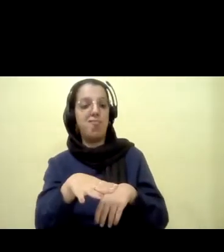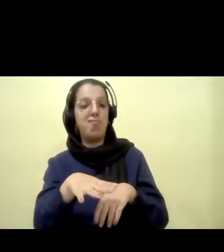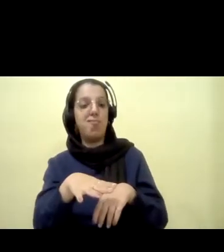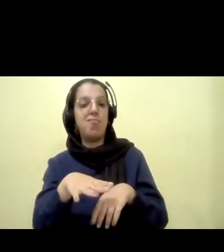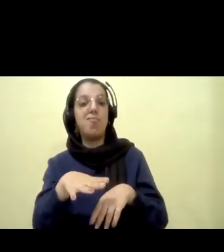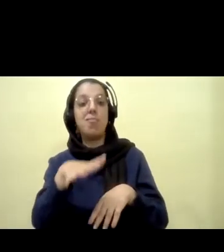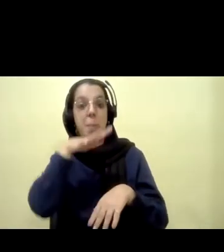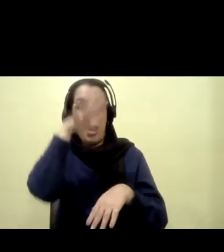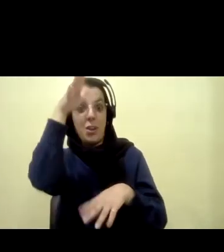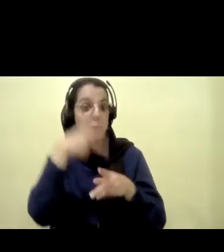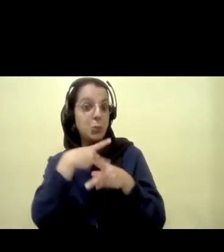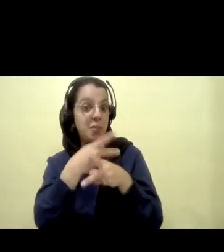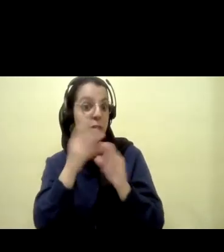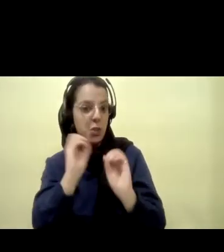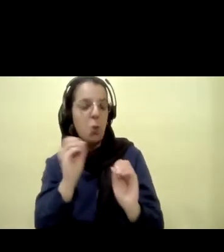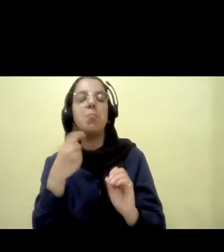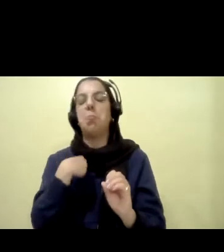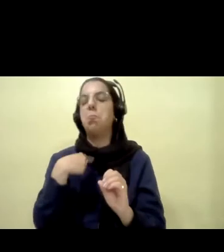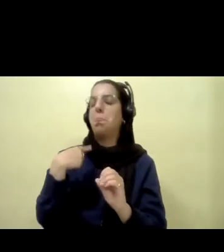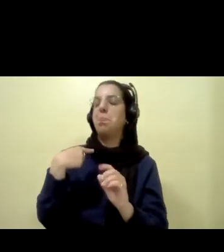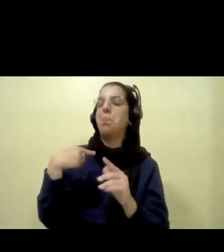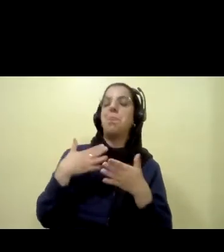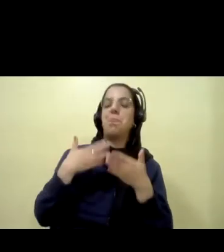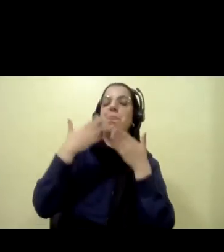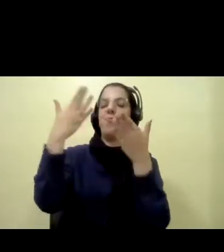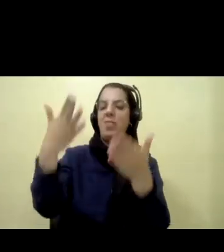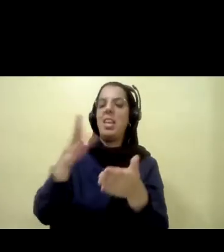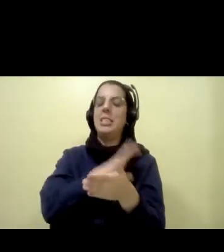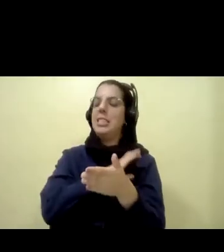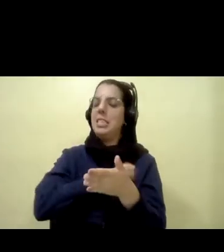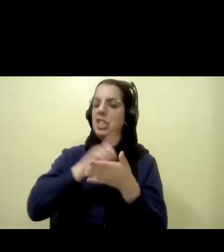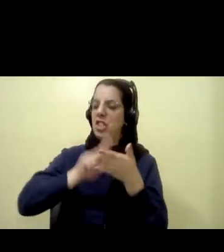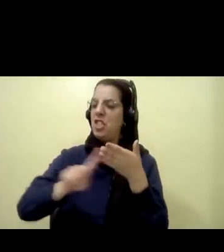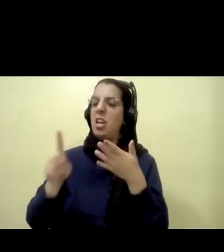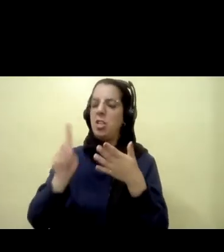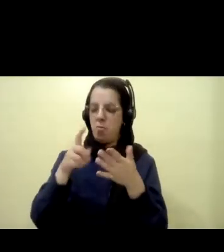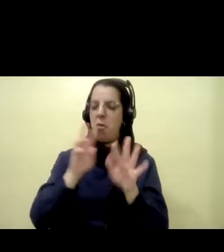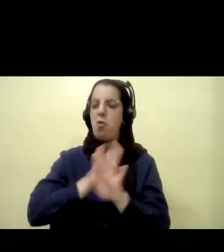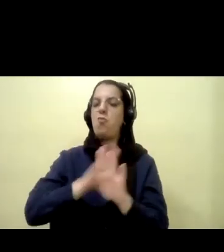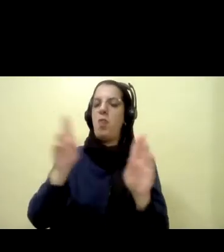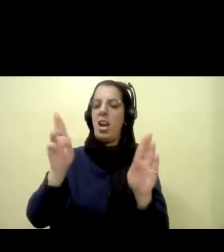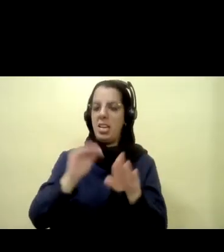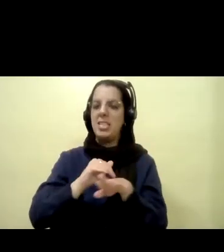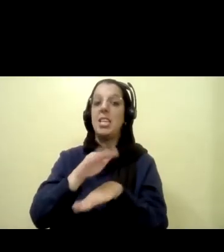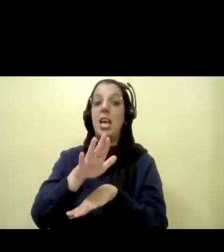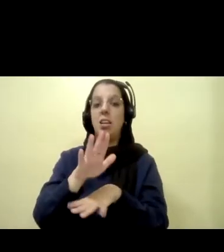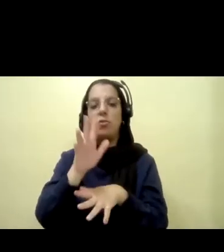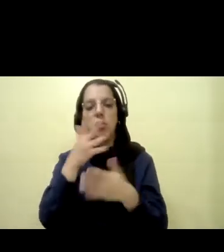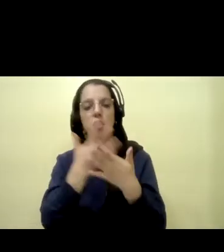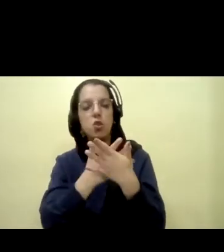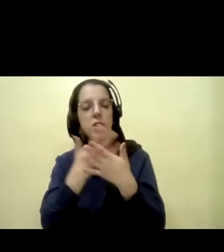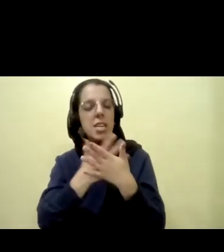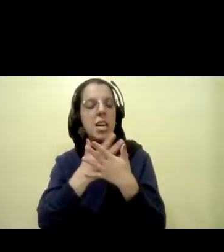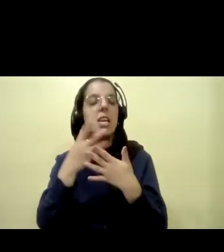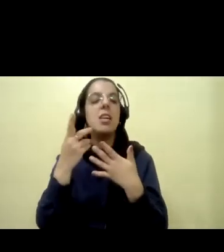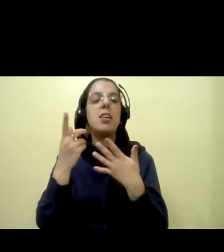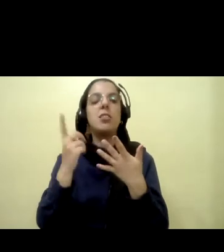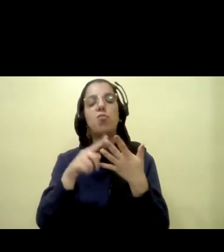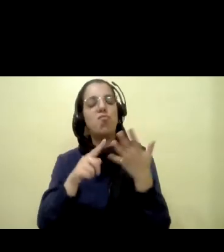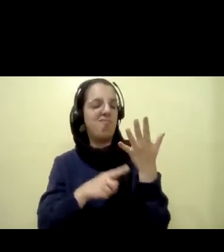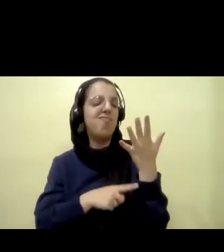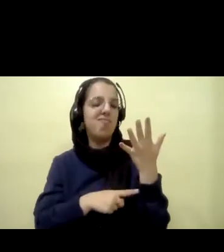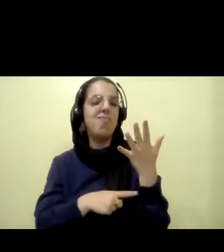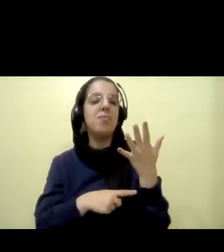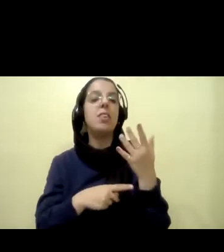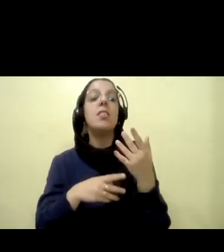parental supervision, I would definitely have all of that stuff queued up and ready to go. Get your screenings all queued up and